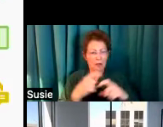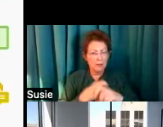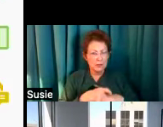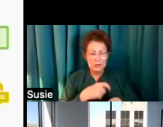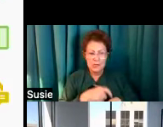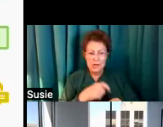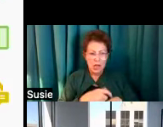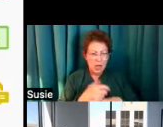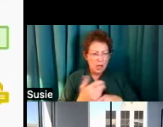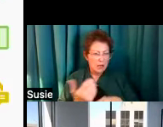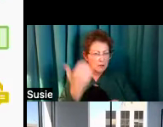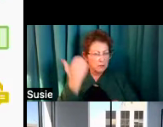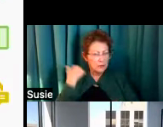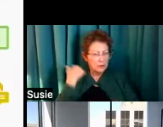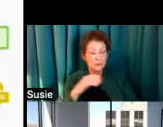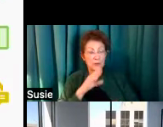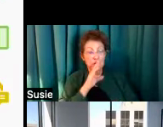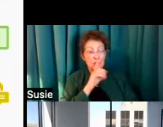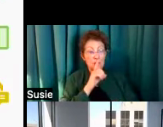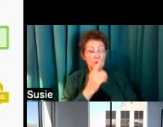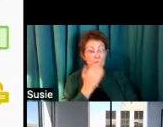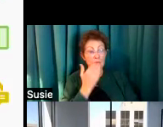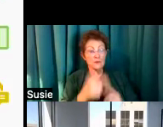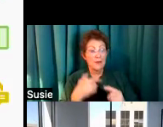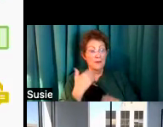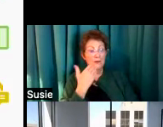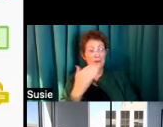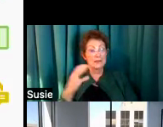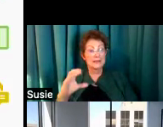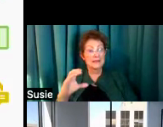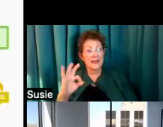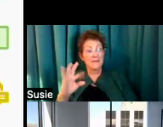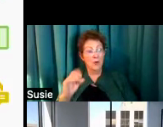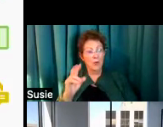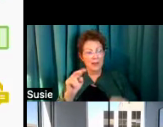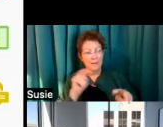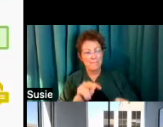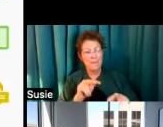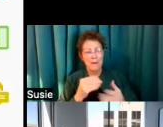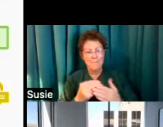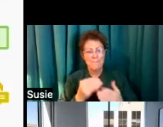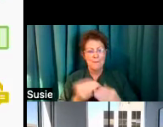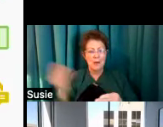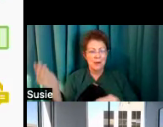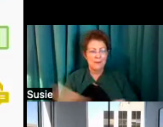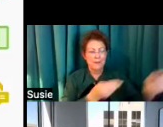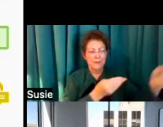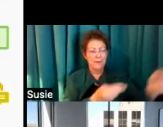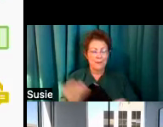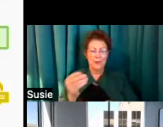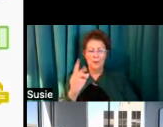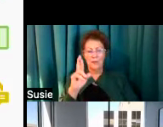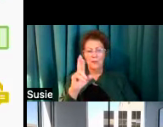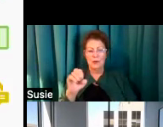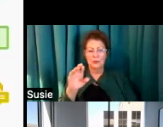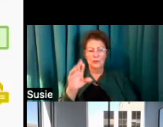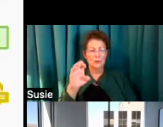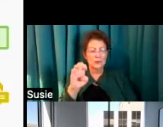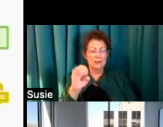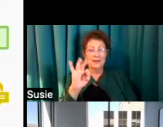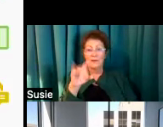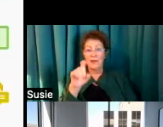very well-versed CFO is often a prerequisite so that you can monitor the flow of funds and resources. Right. If you have